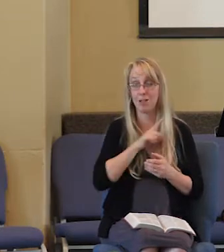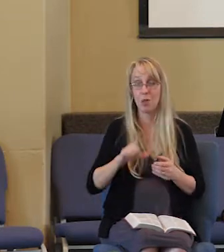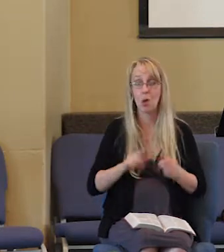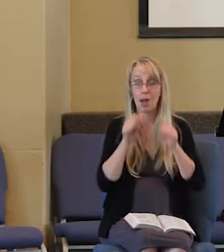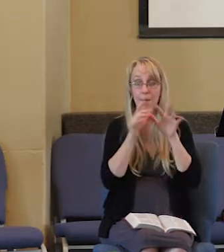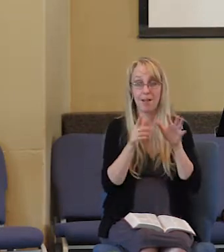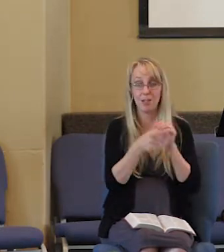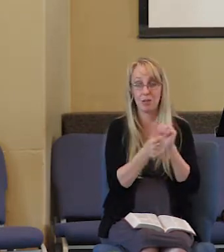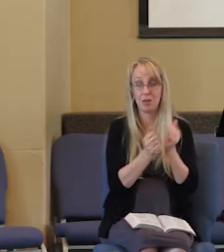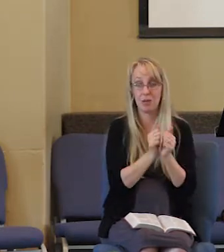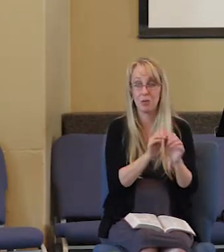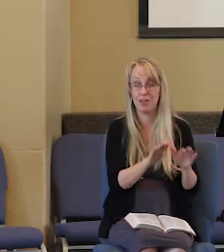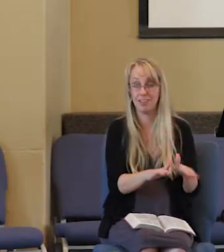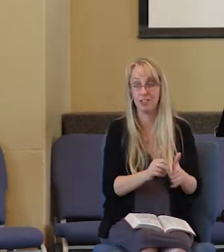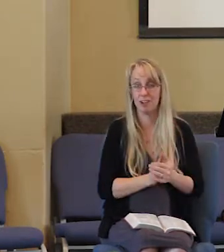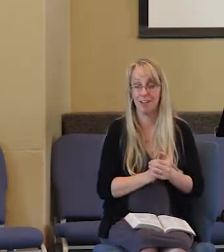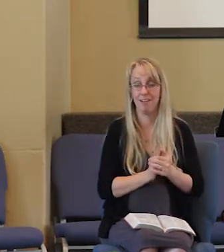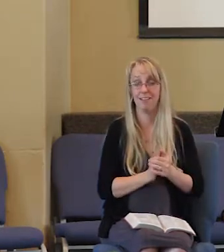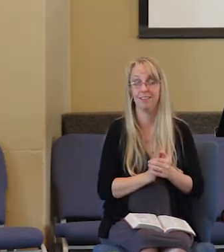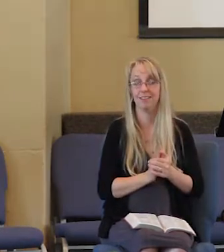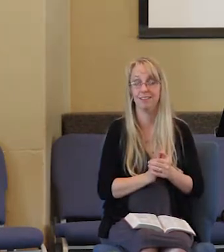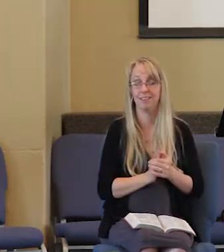God's going to bless you with a child.